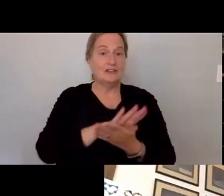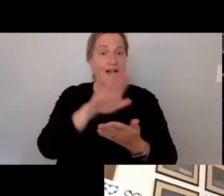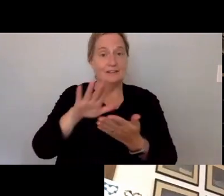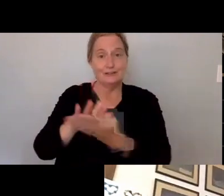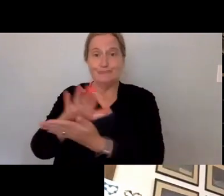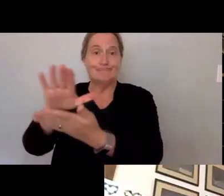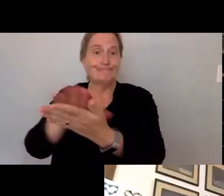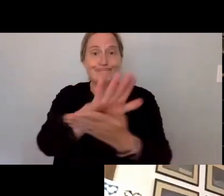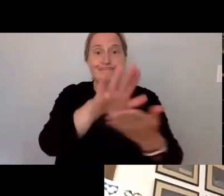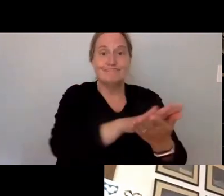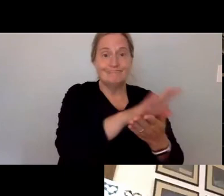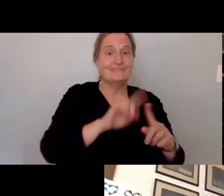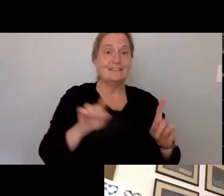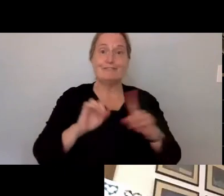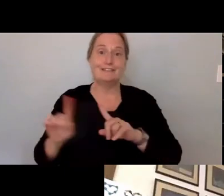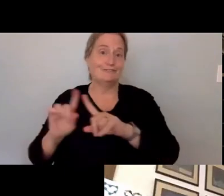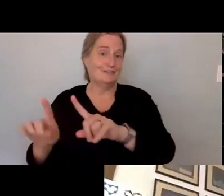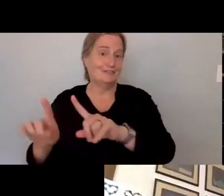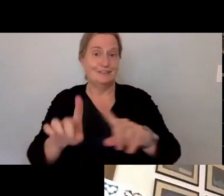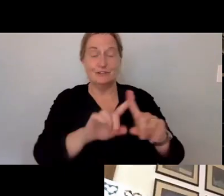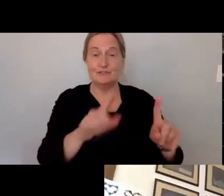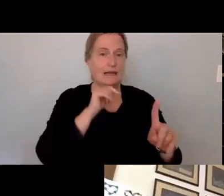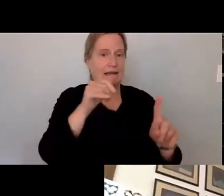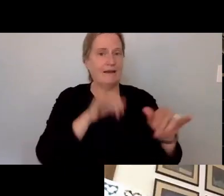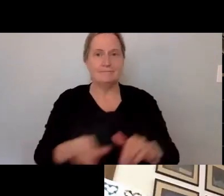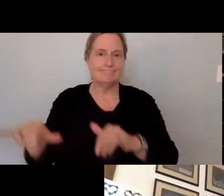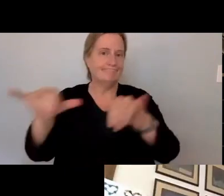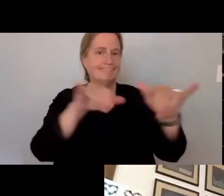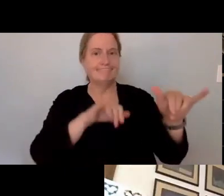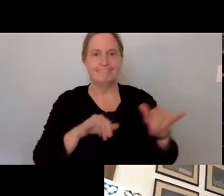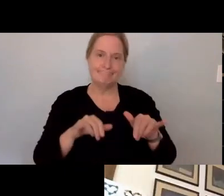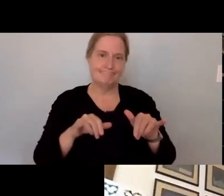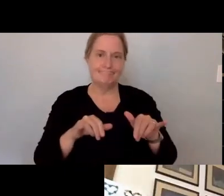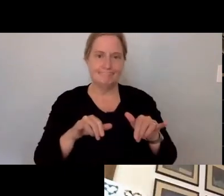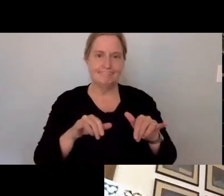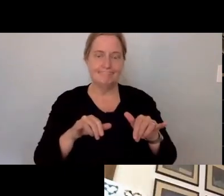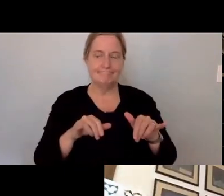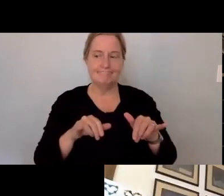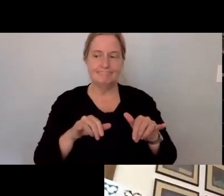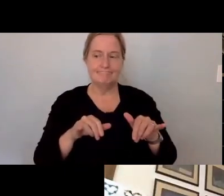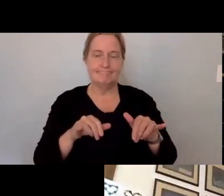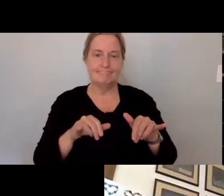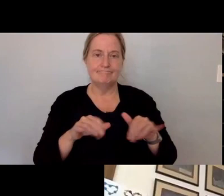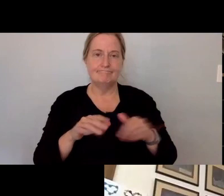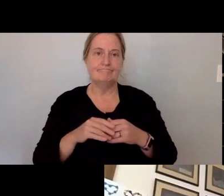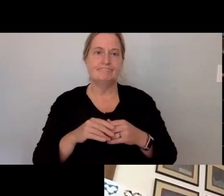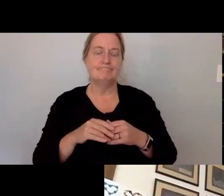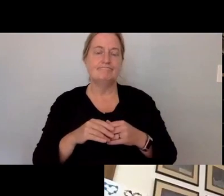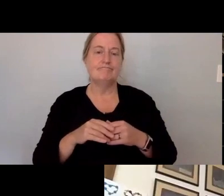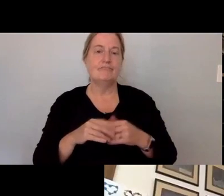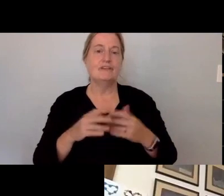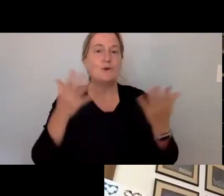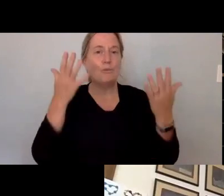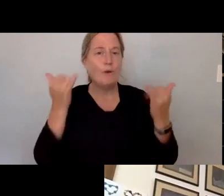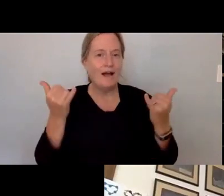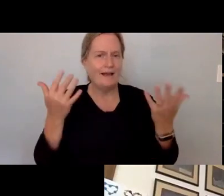with you not only anecdotally, but also the fact of the people that we've talked to that have experienced some of those issues on college campuses. So why?